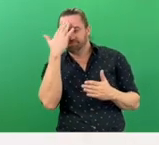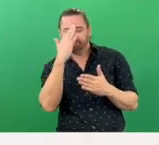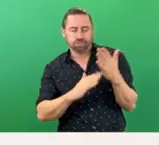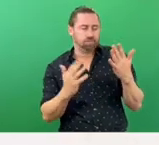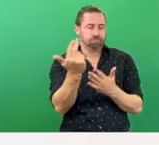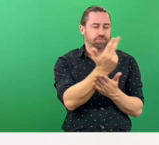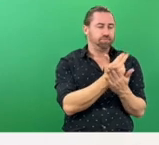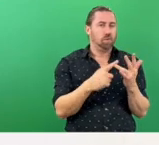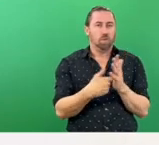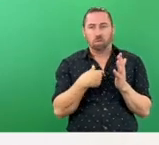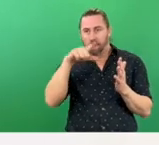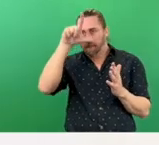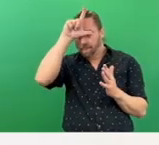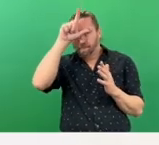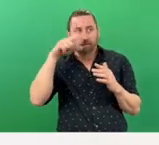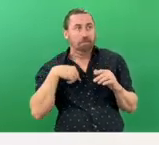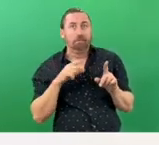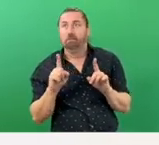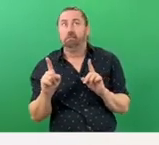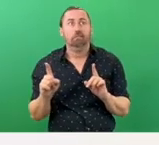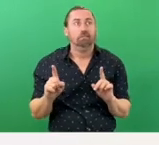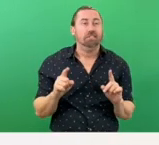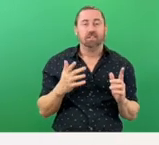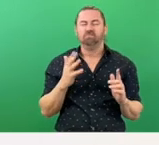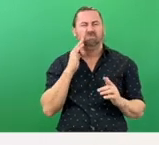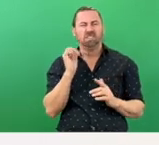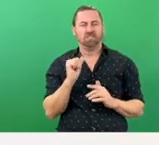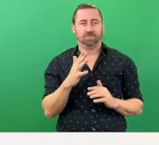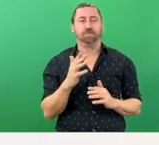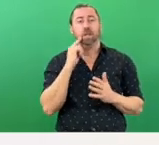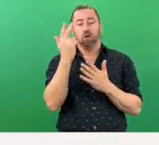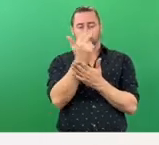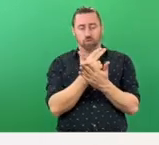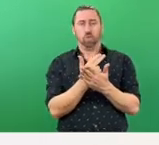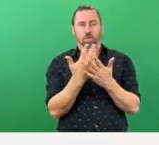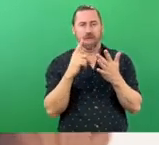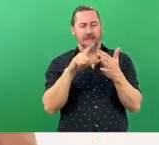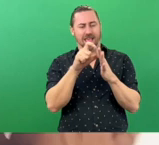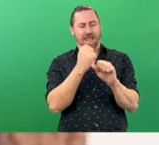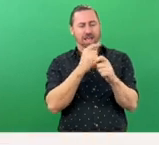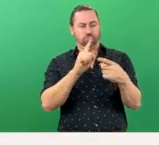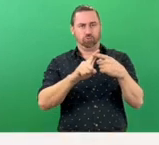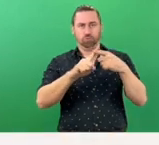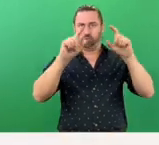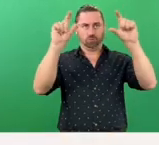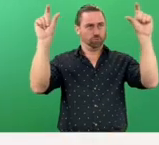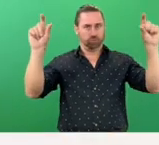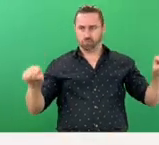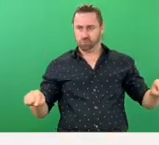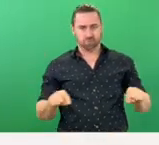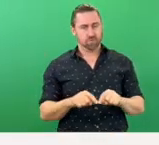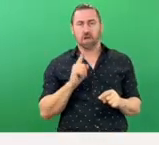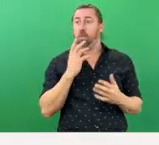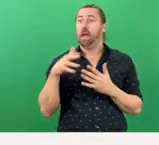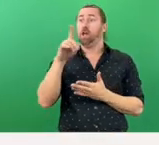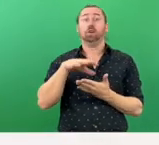experienced artist or just starting out. One of the most difficult things when you're starting a drawing is dealing with the edges of your paper. I